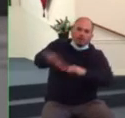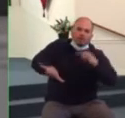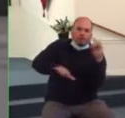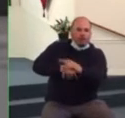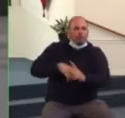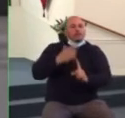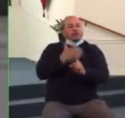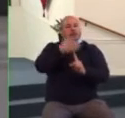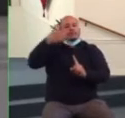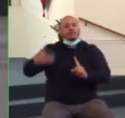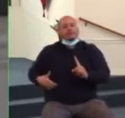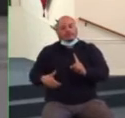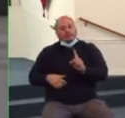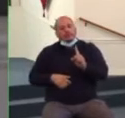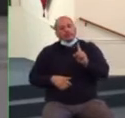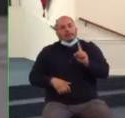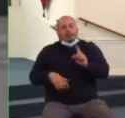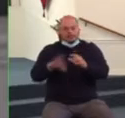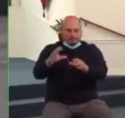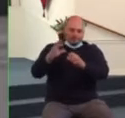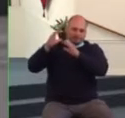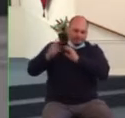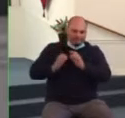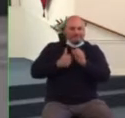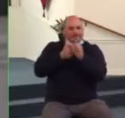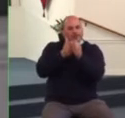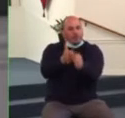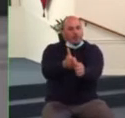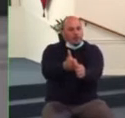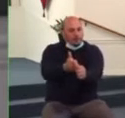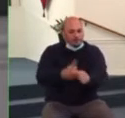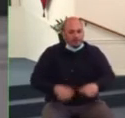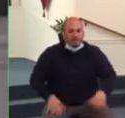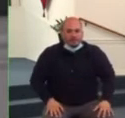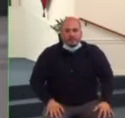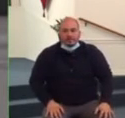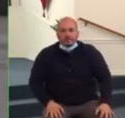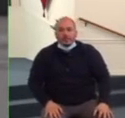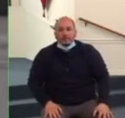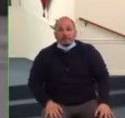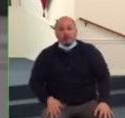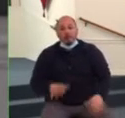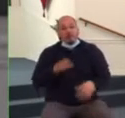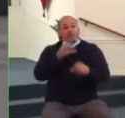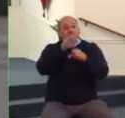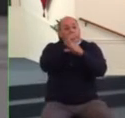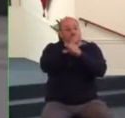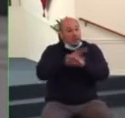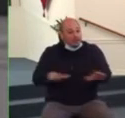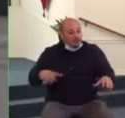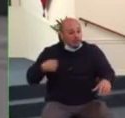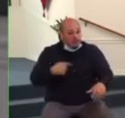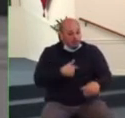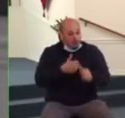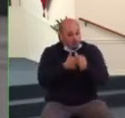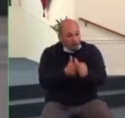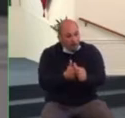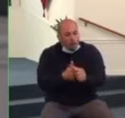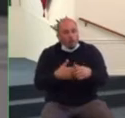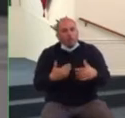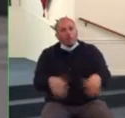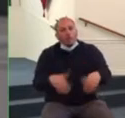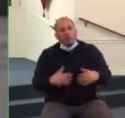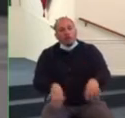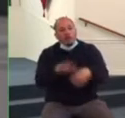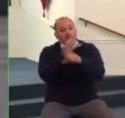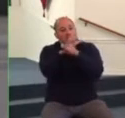cross, and follow him. And the blessing when we follow Jesus this way is that by losing control